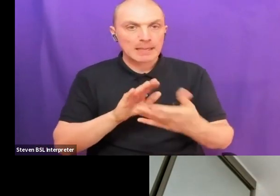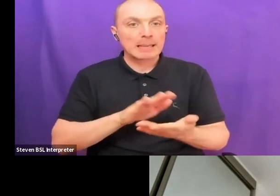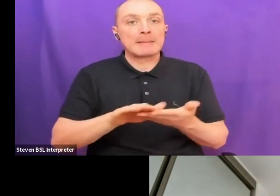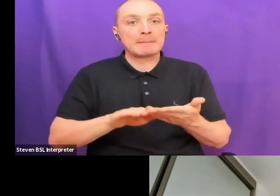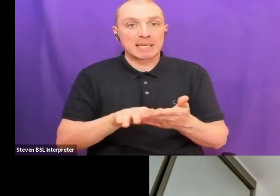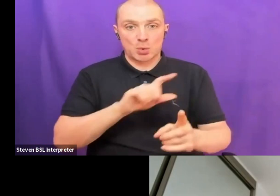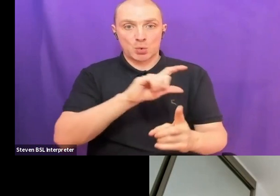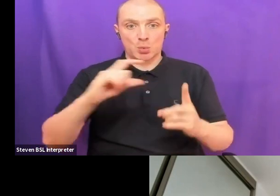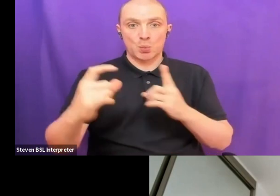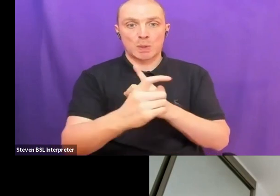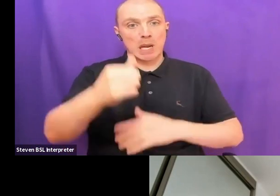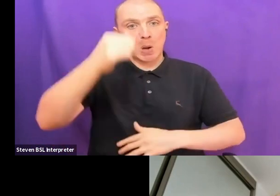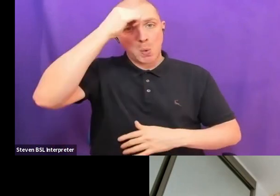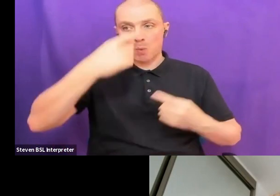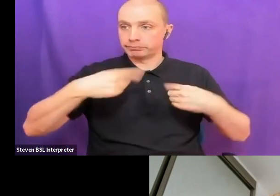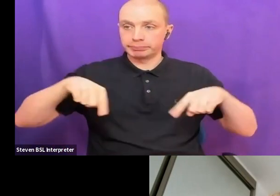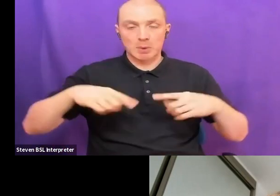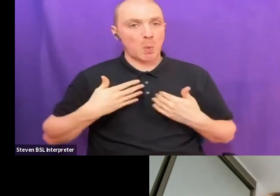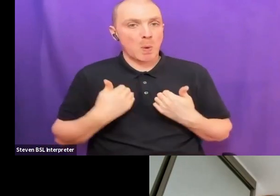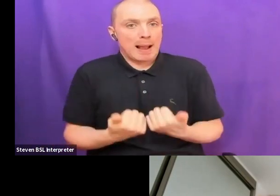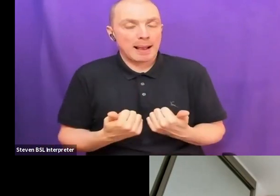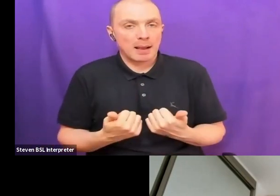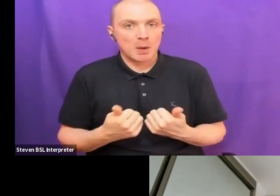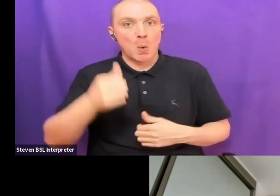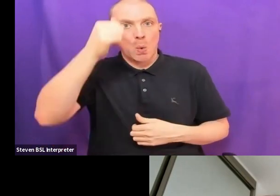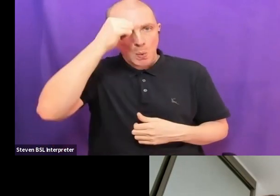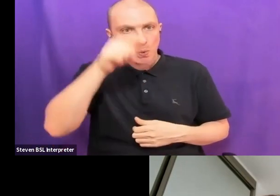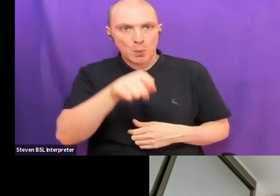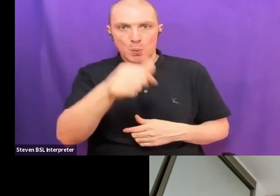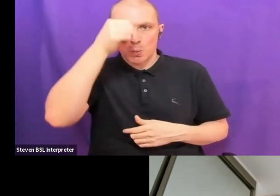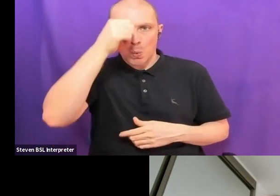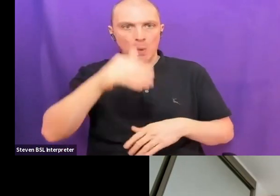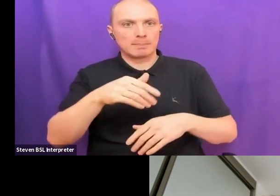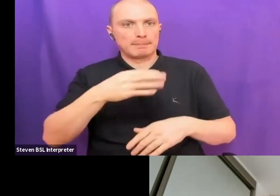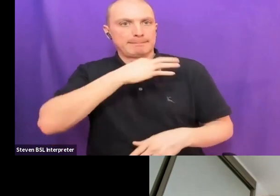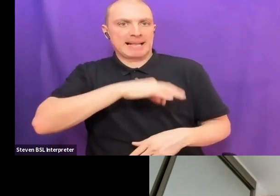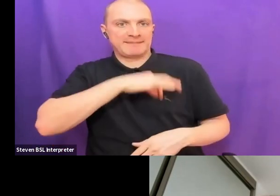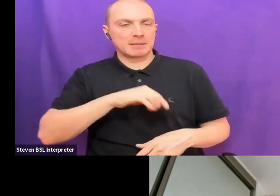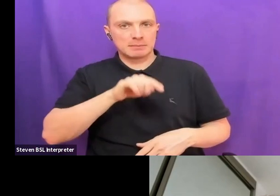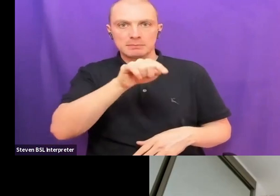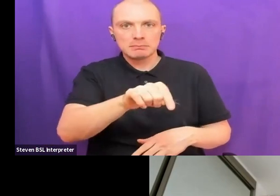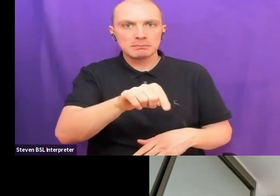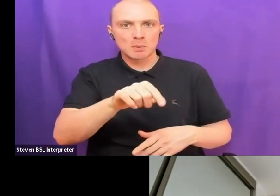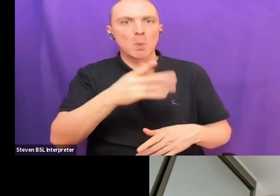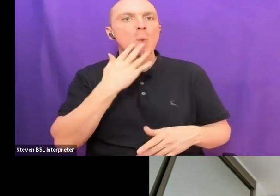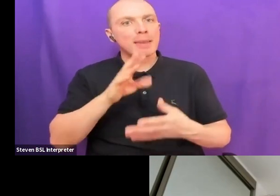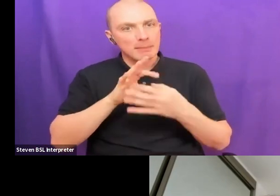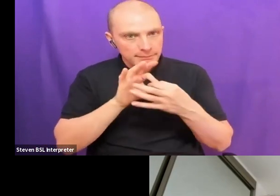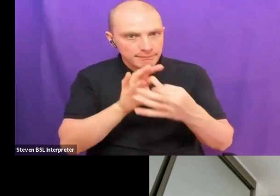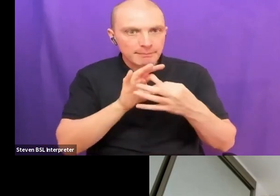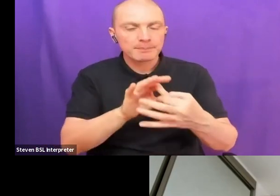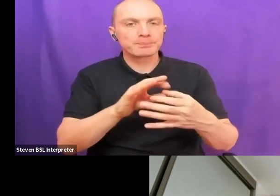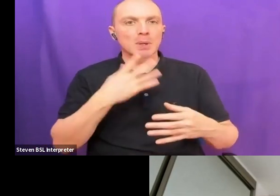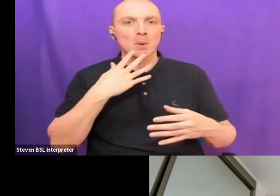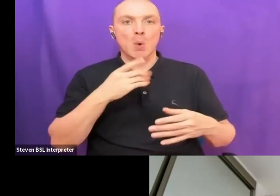contribution, benefits a whole range of people, whether it's mums with buggies because we've listened and we've dropped pavements, we've made doors